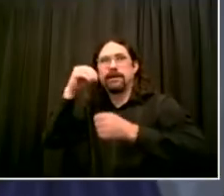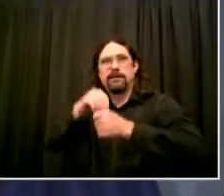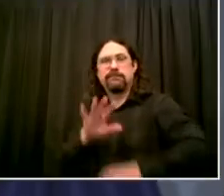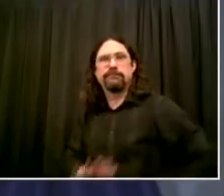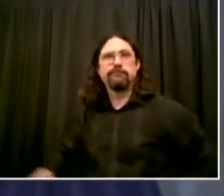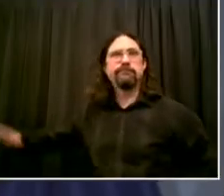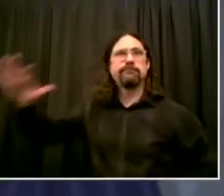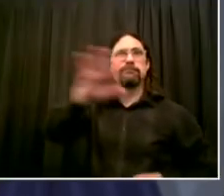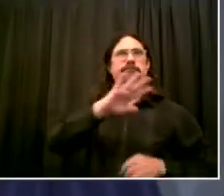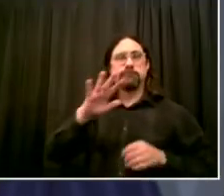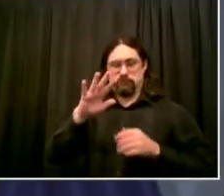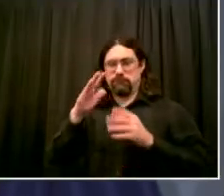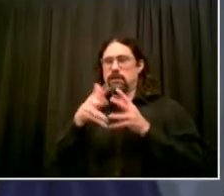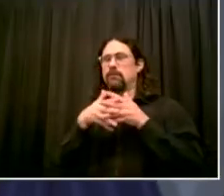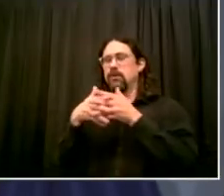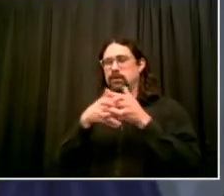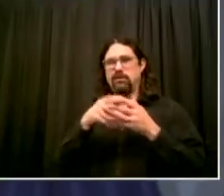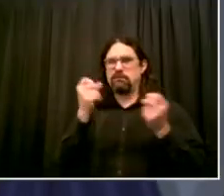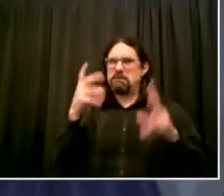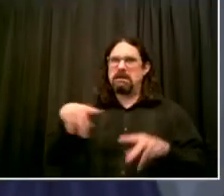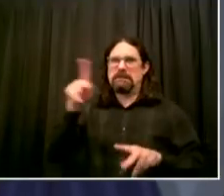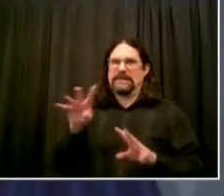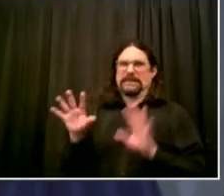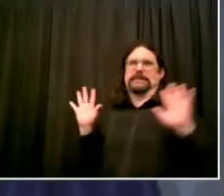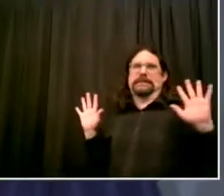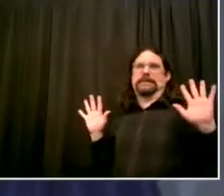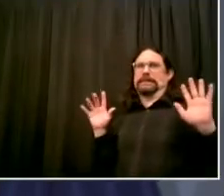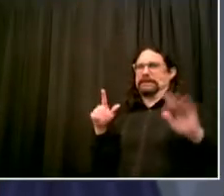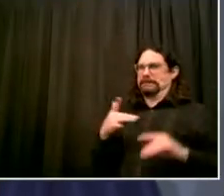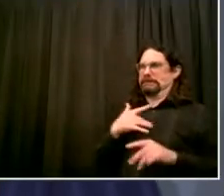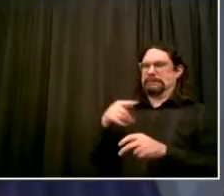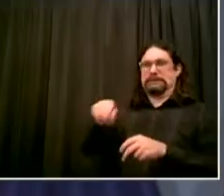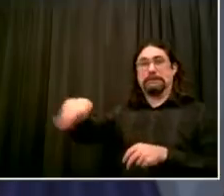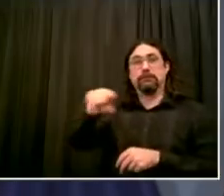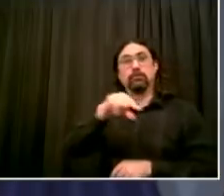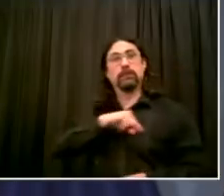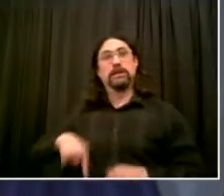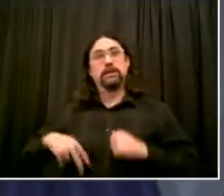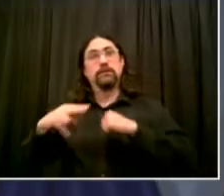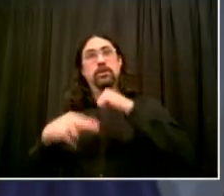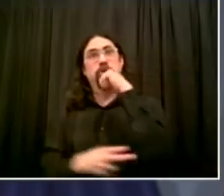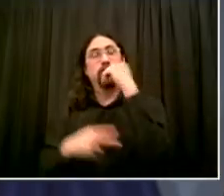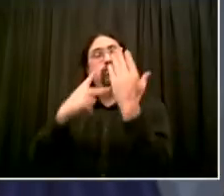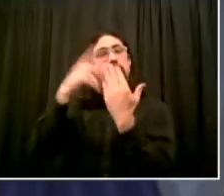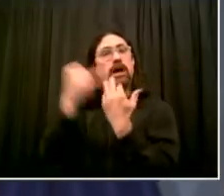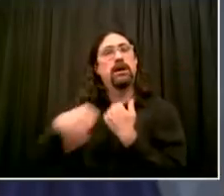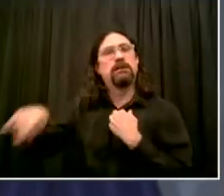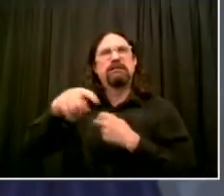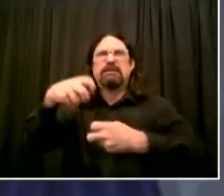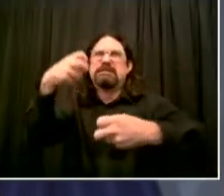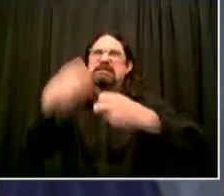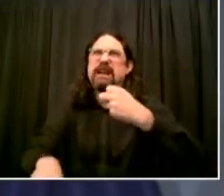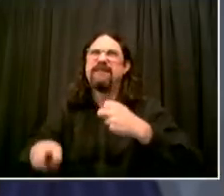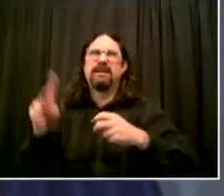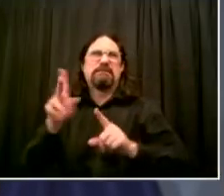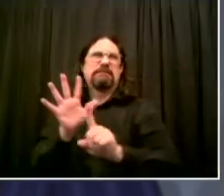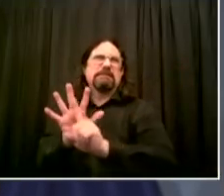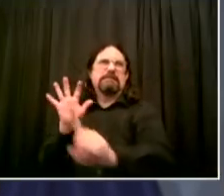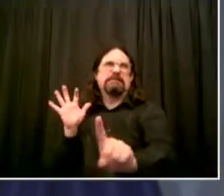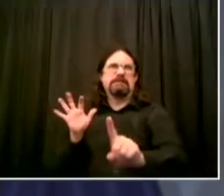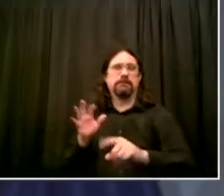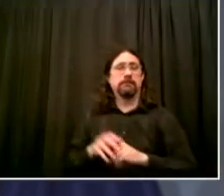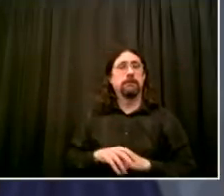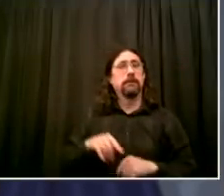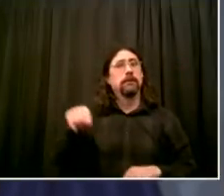of pain, until this organization changed the reality fundamentally. It was painstaking work. It was work of the